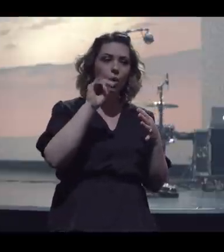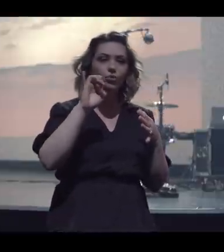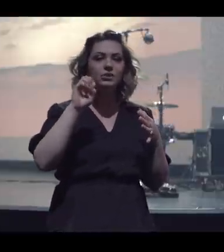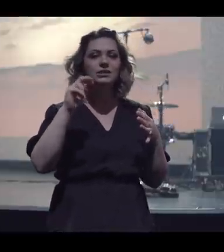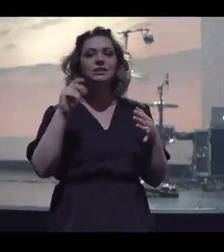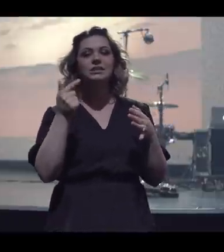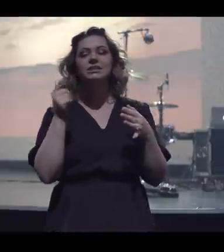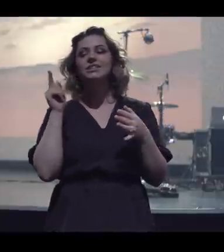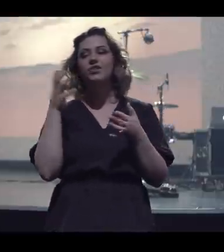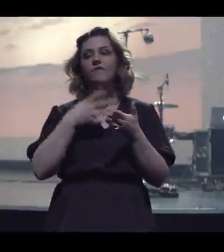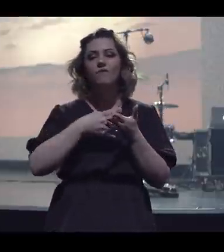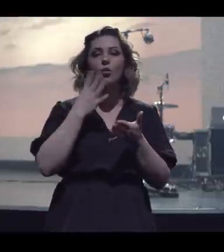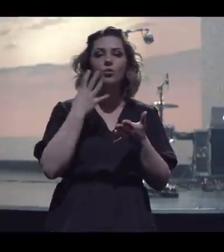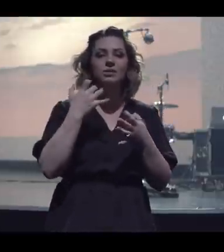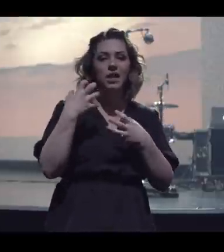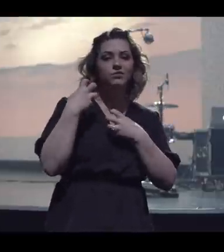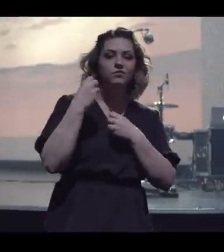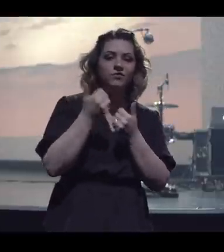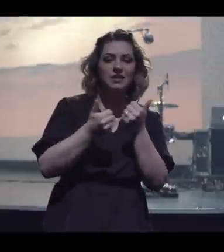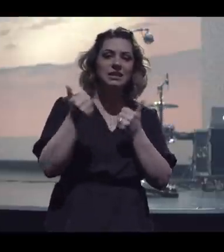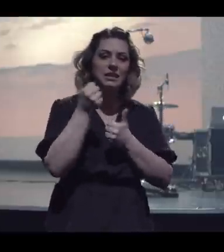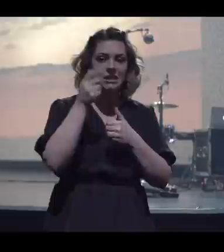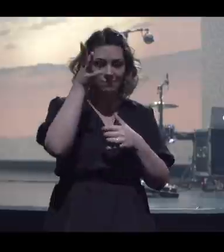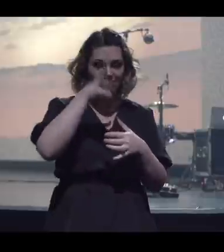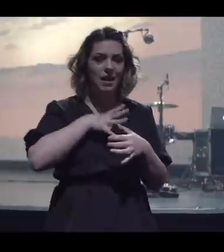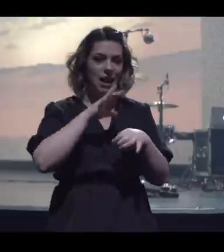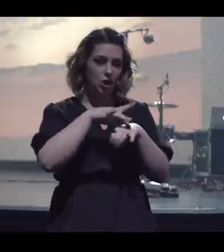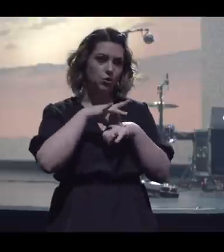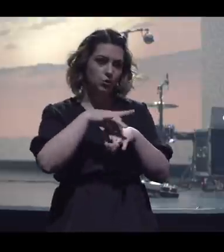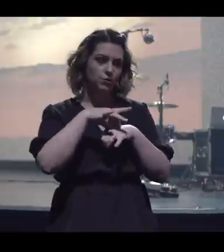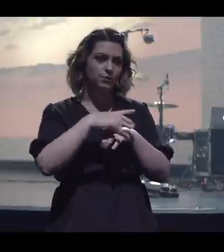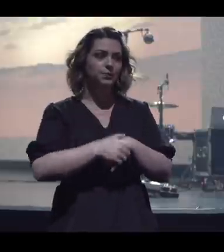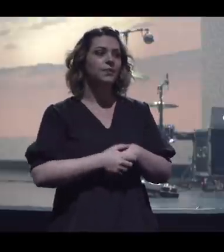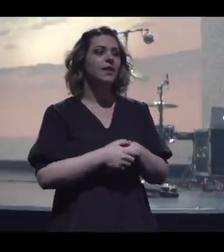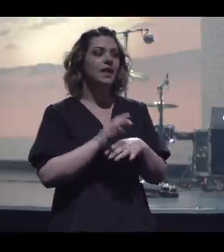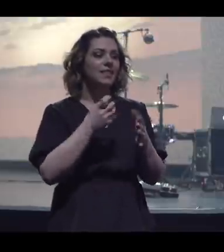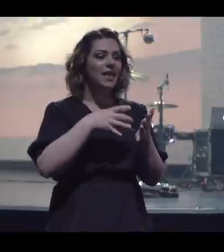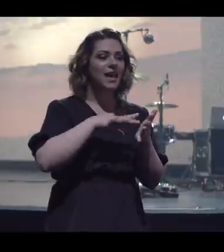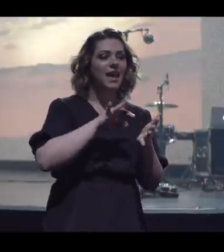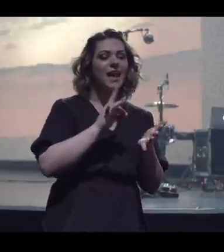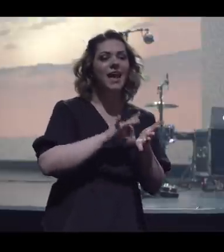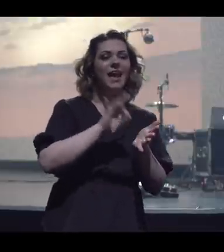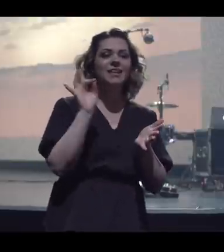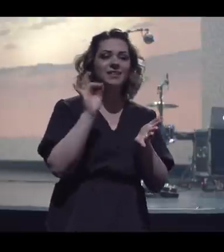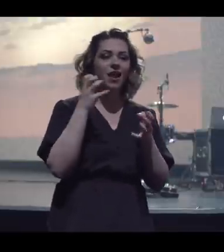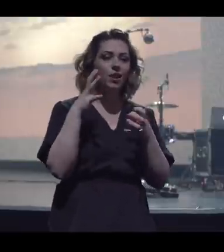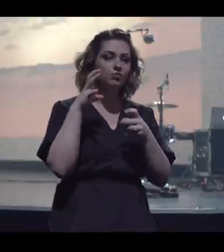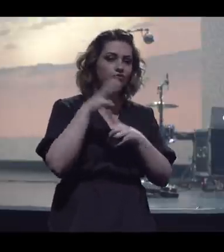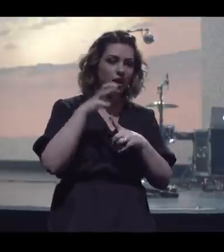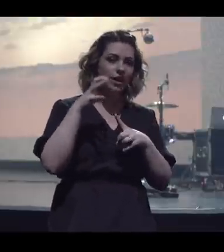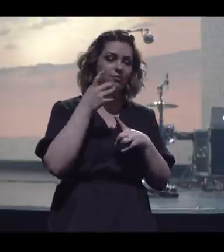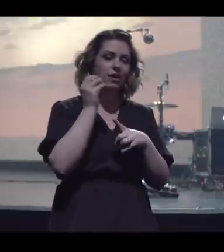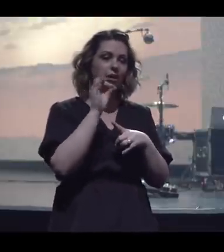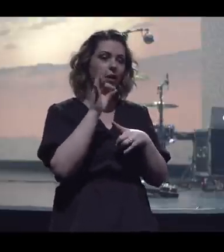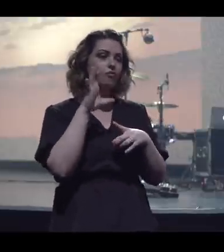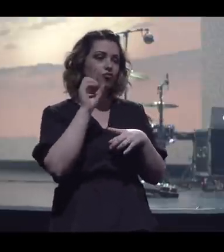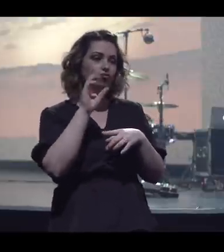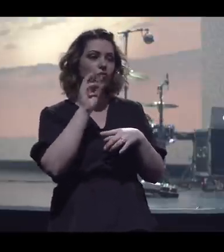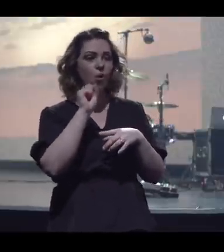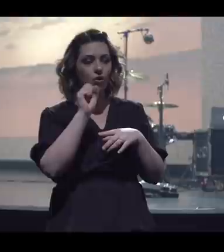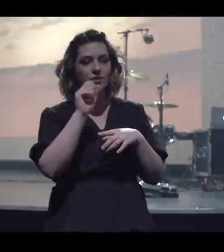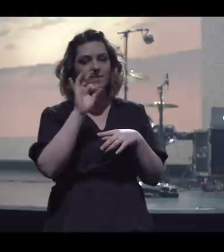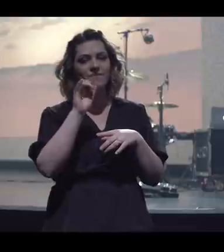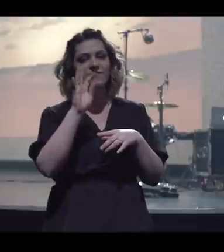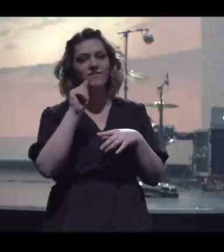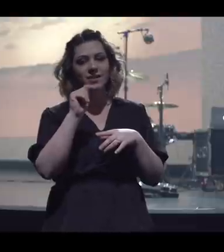4-time fittest man of the world and the 8-time champion of CrossFit. He's gonna be our guest